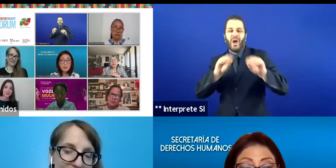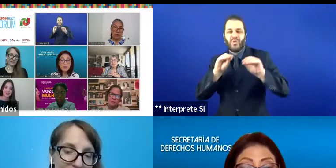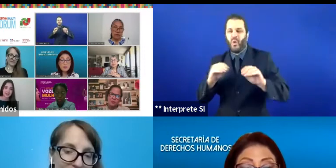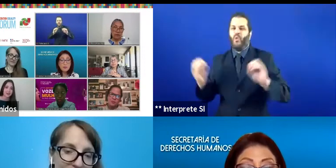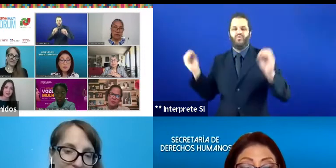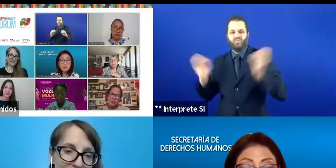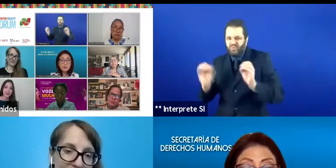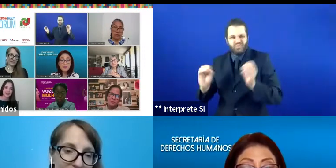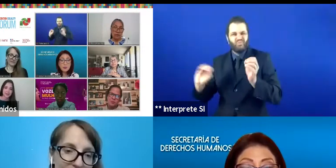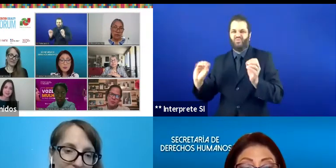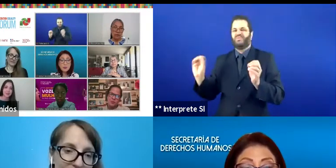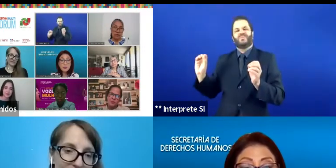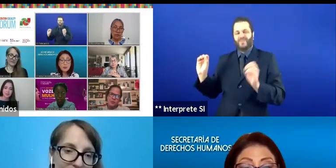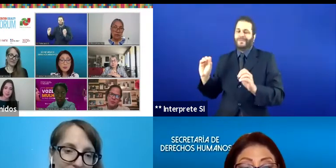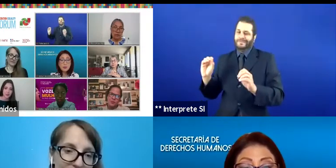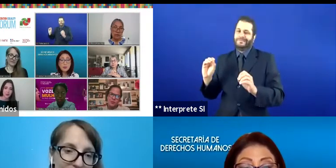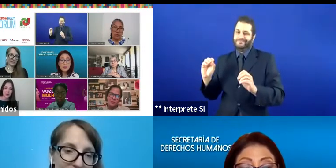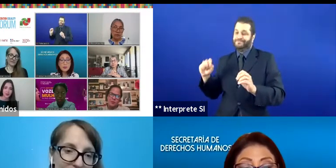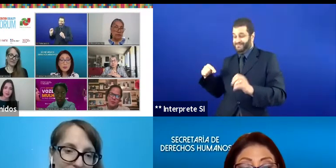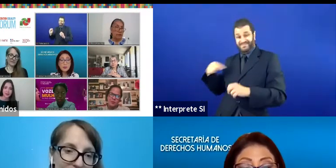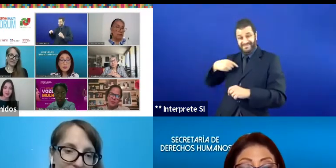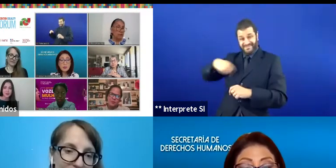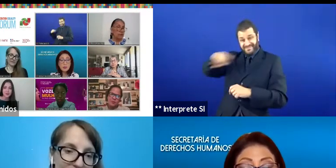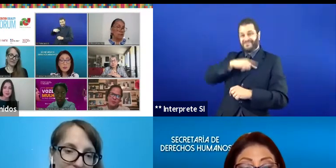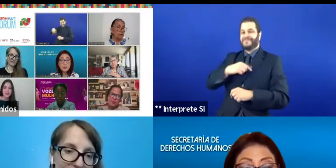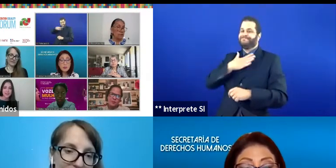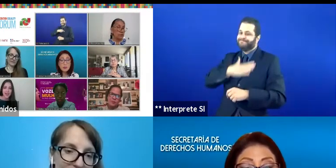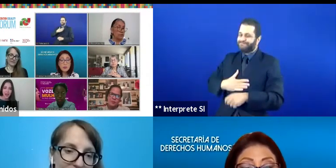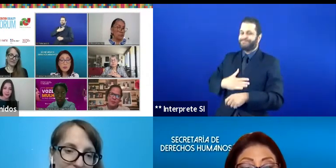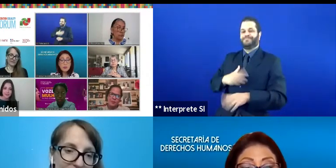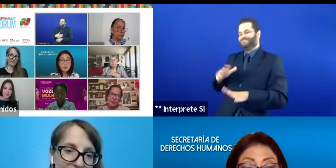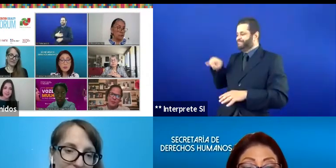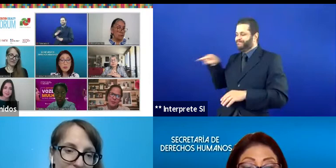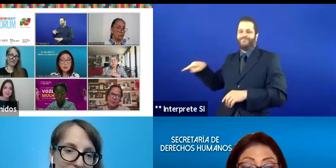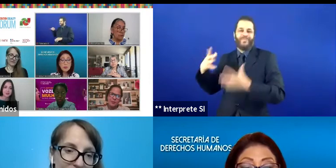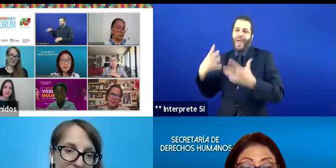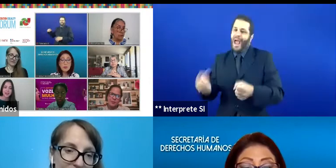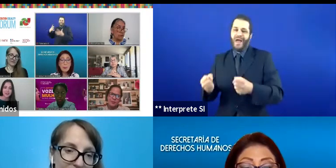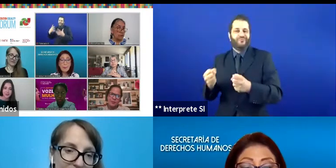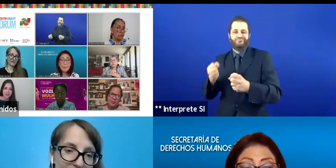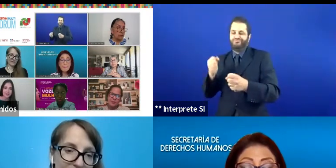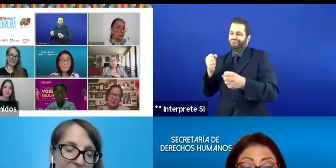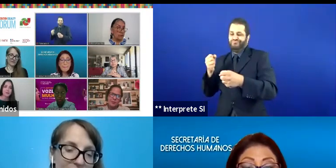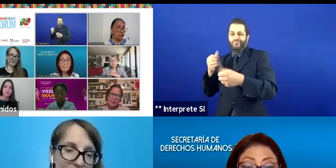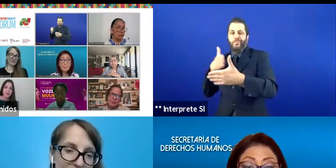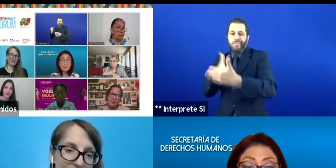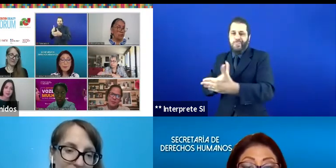actually, that has influenced for so long her. But also you can see how the system is not yet ready to fully back up and support